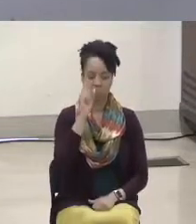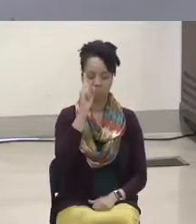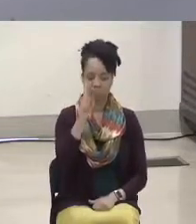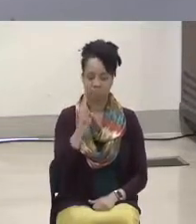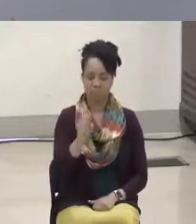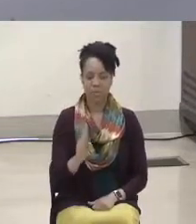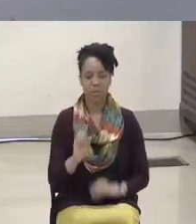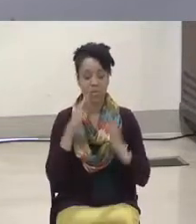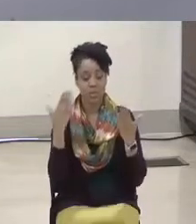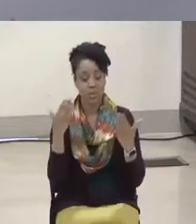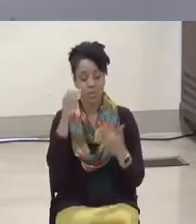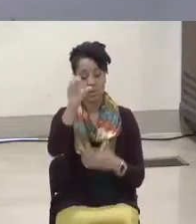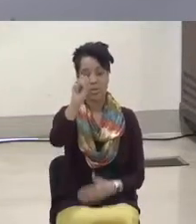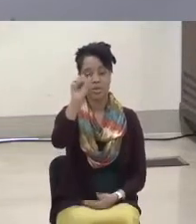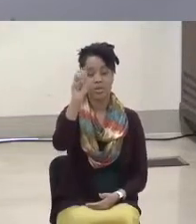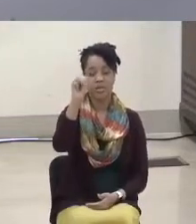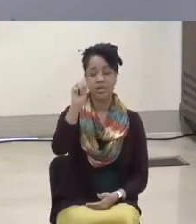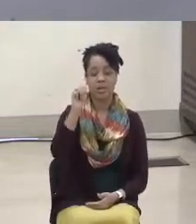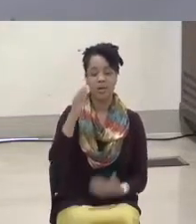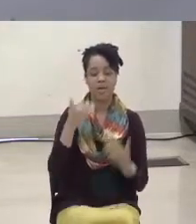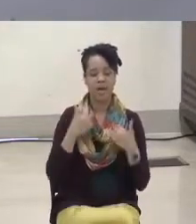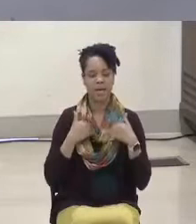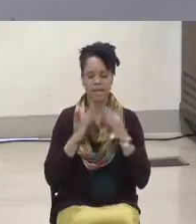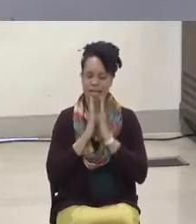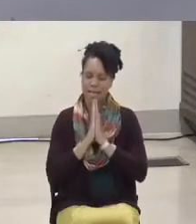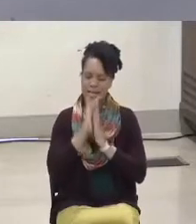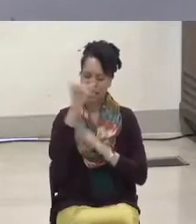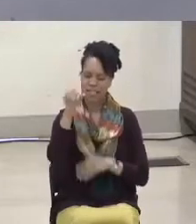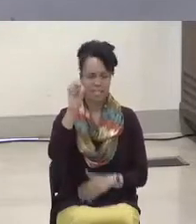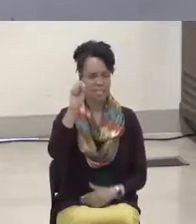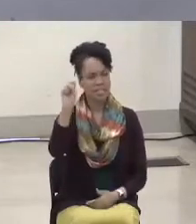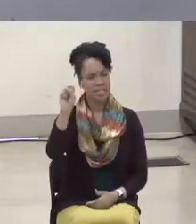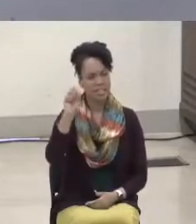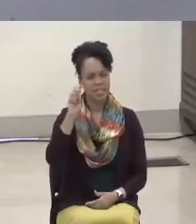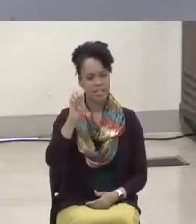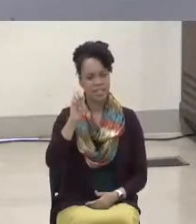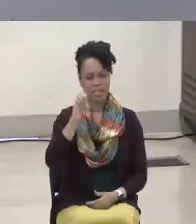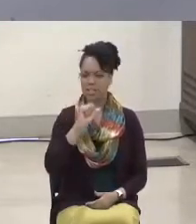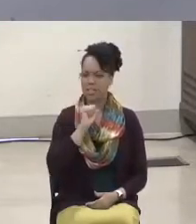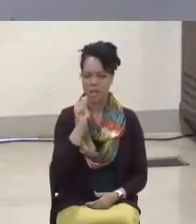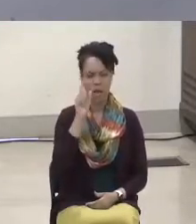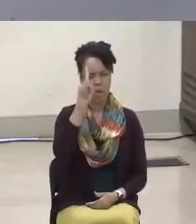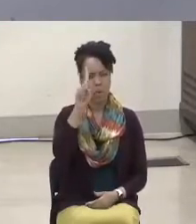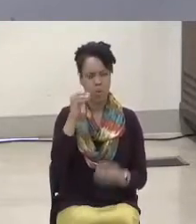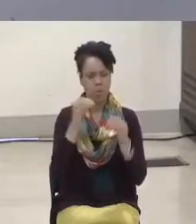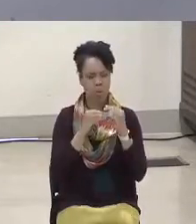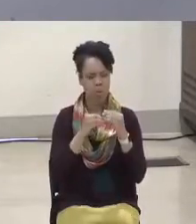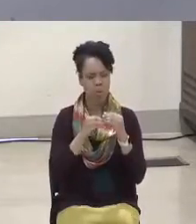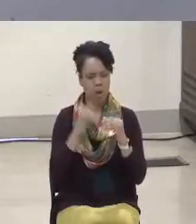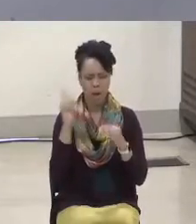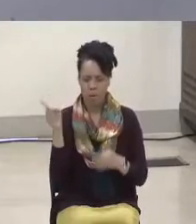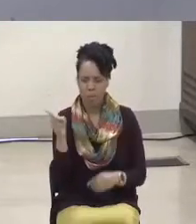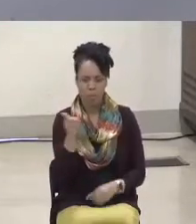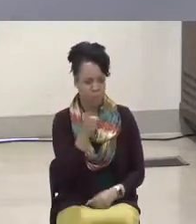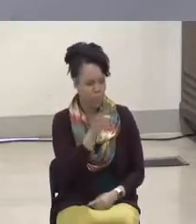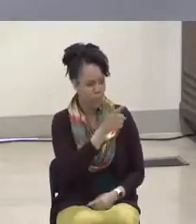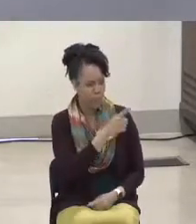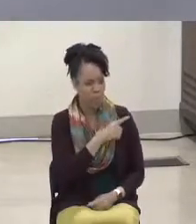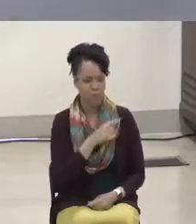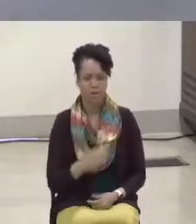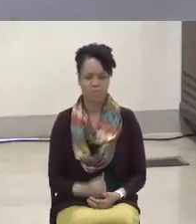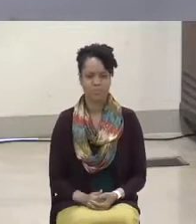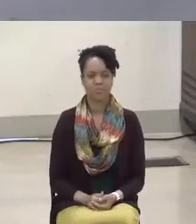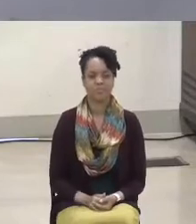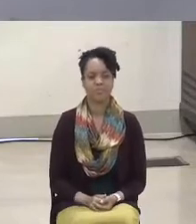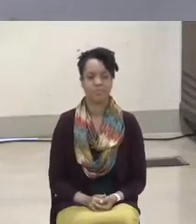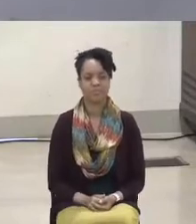so Samuel had to ask Jesse, is there not one more somewhere around here? Samuel tuvo que preguntarle a Jesse, ¿falta alguno